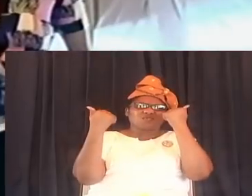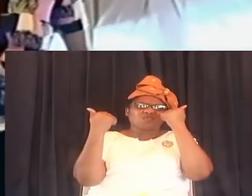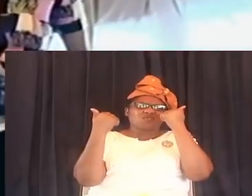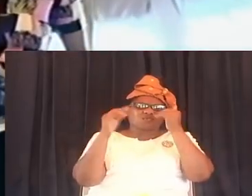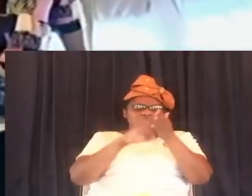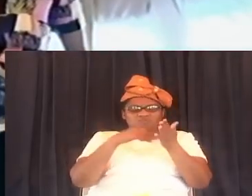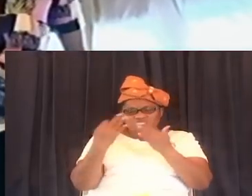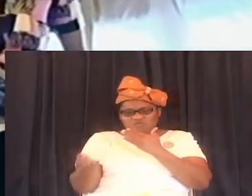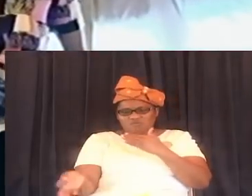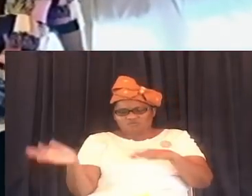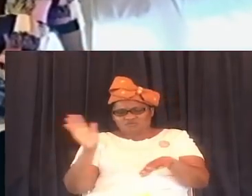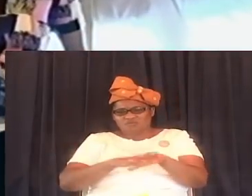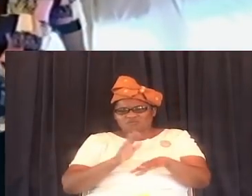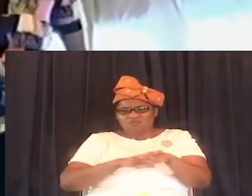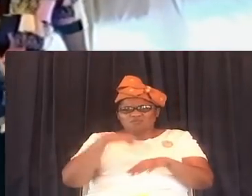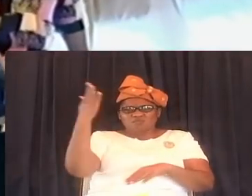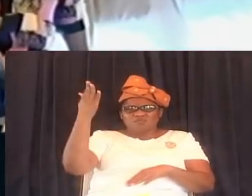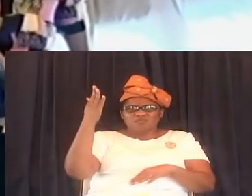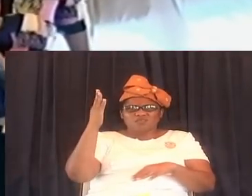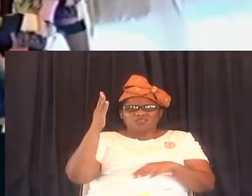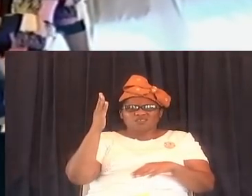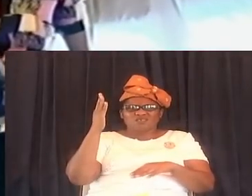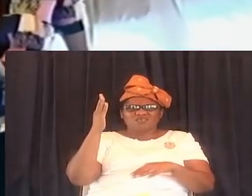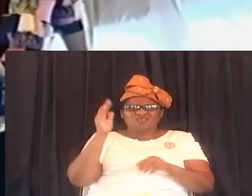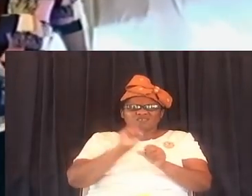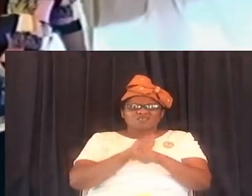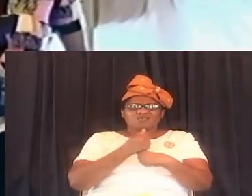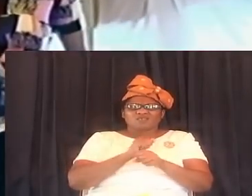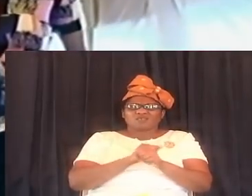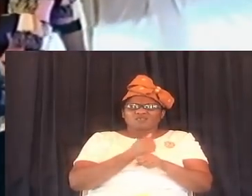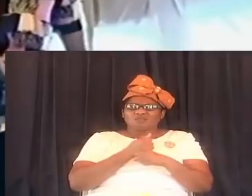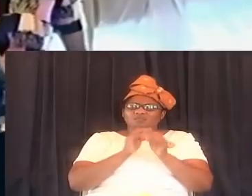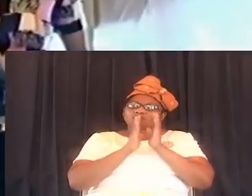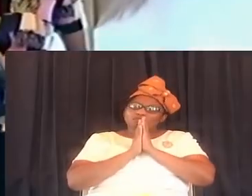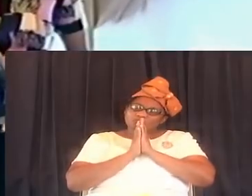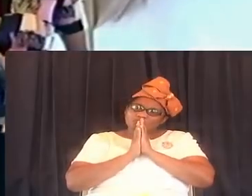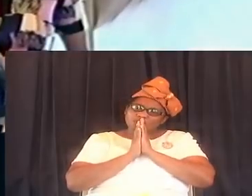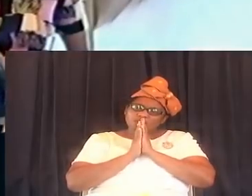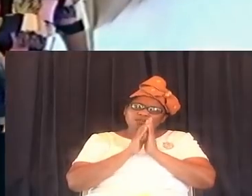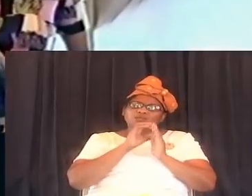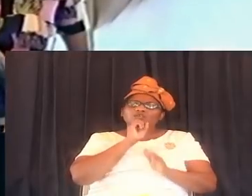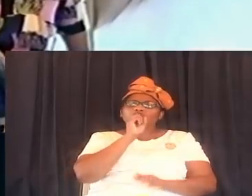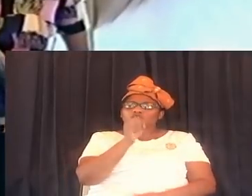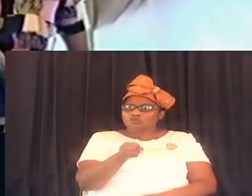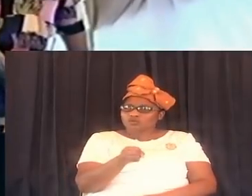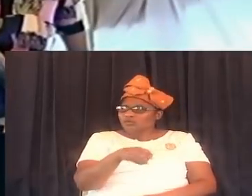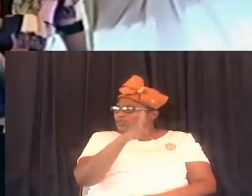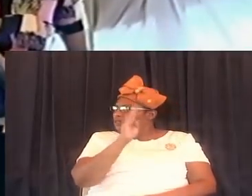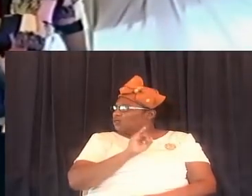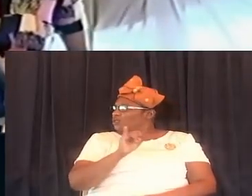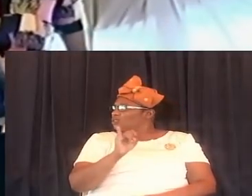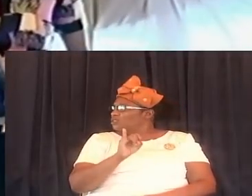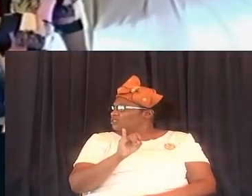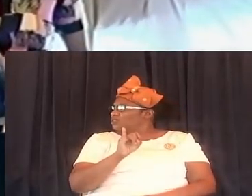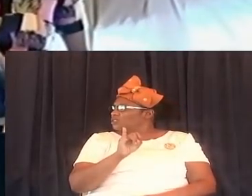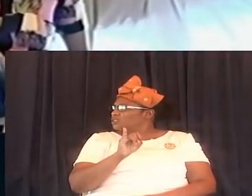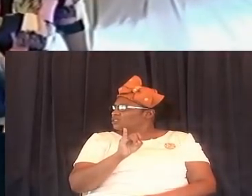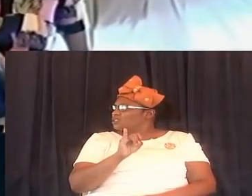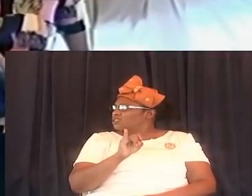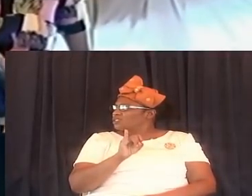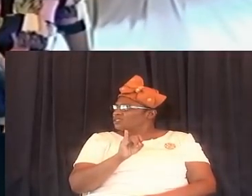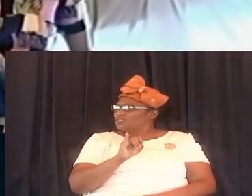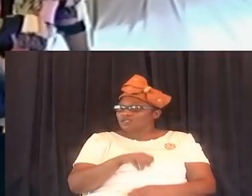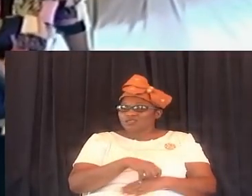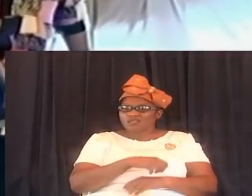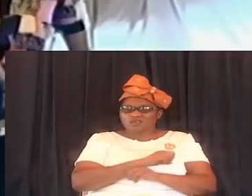down unto thee. They shall make supplication unto thee, saying, surely God is in thee, and there